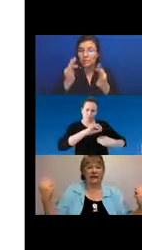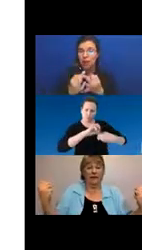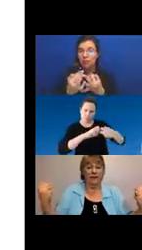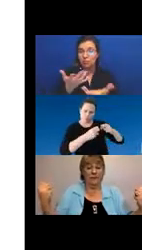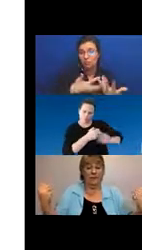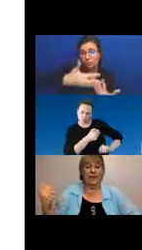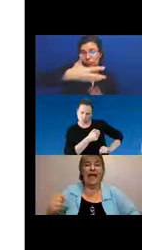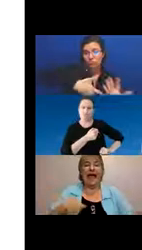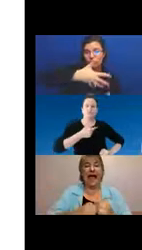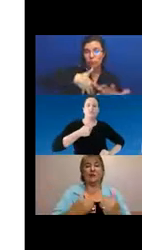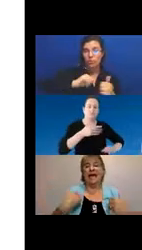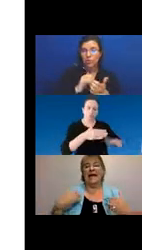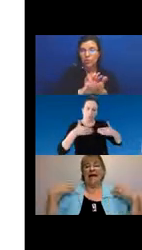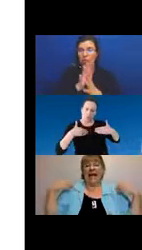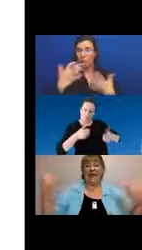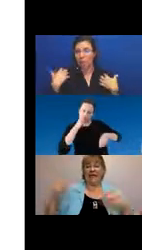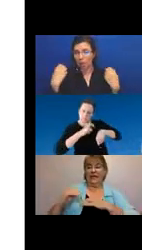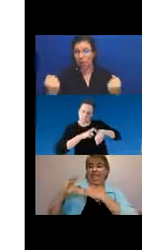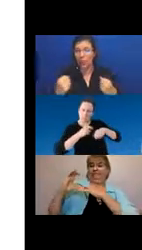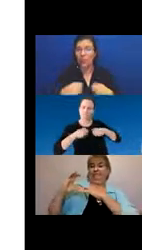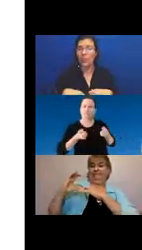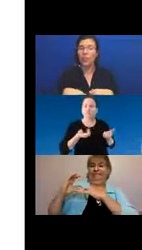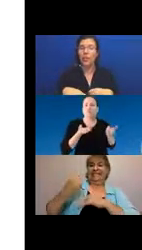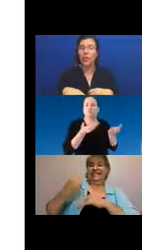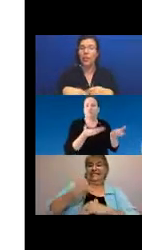healthy, how to have healthy